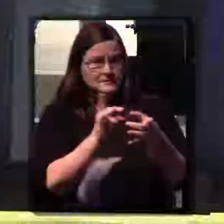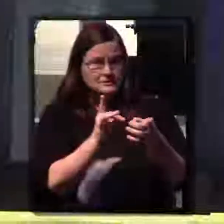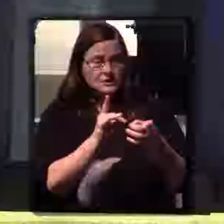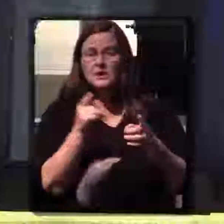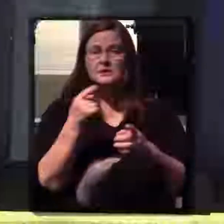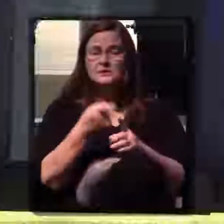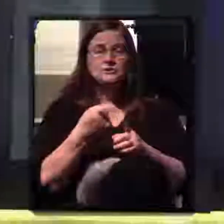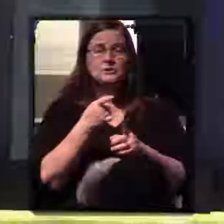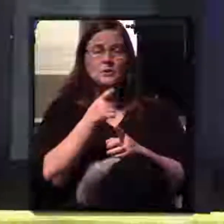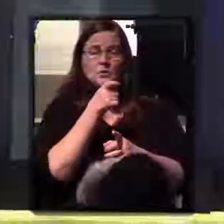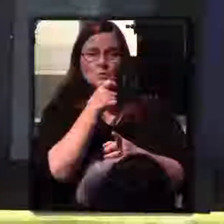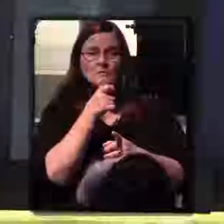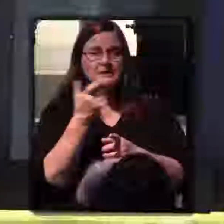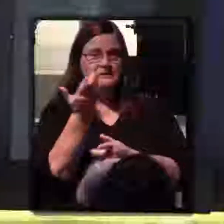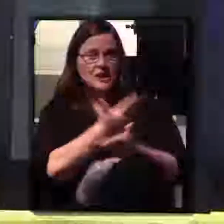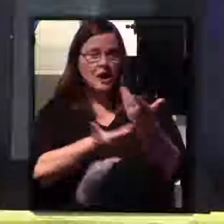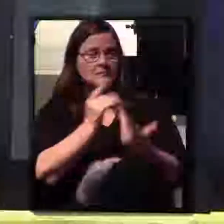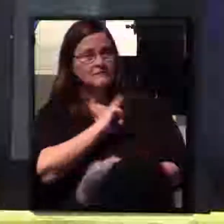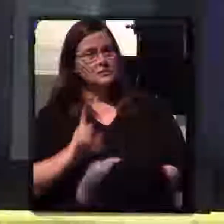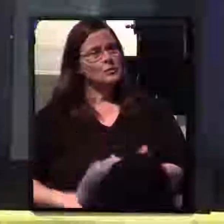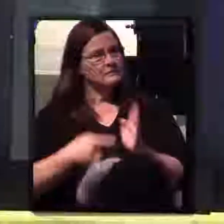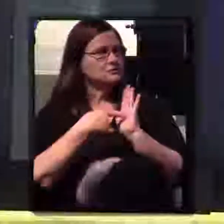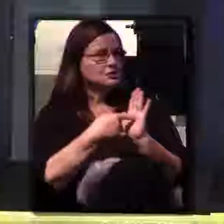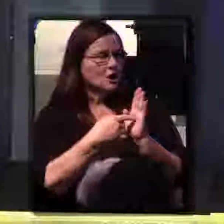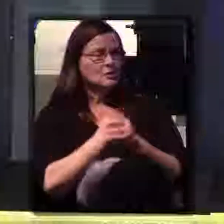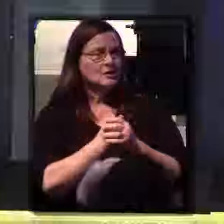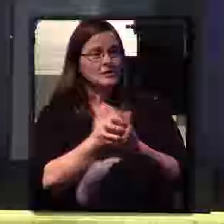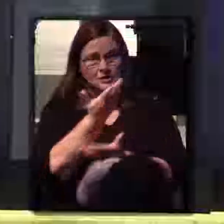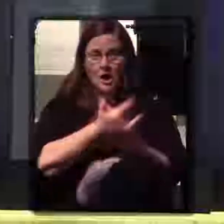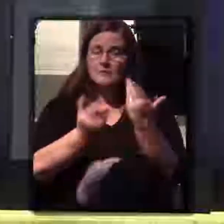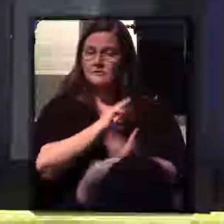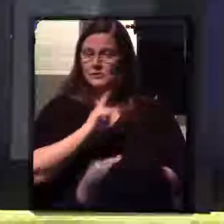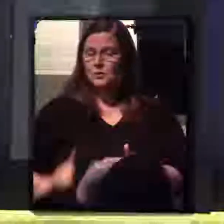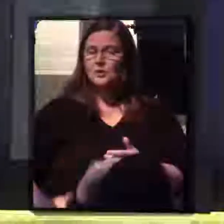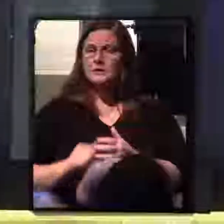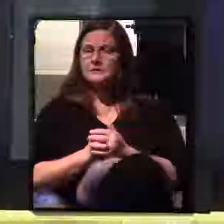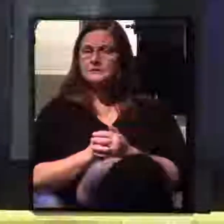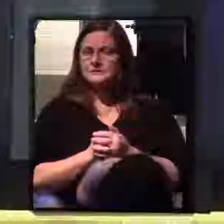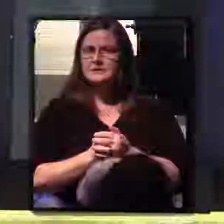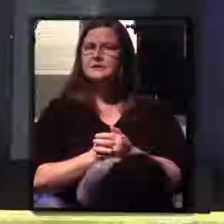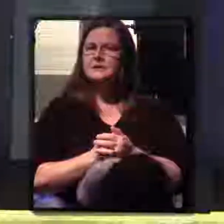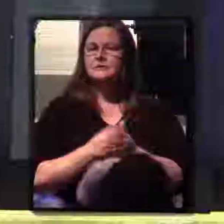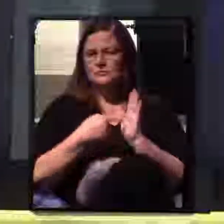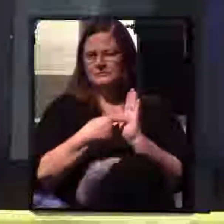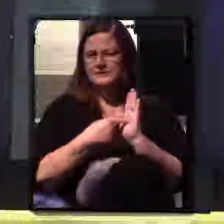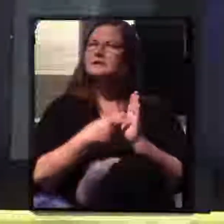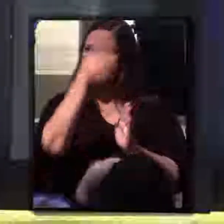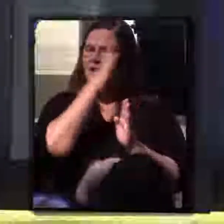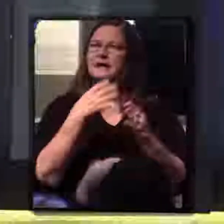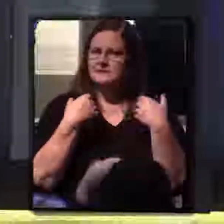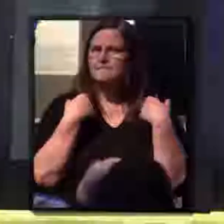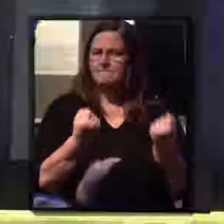1, he says, "Who has believed our message? And to whom has the arm of the Lord been revealed?" And the arm of the